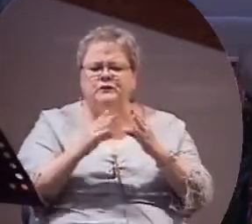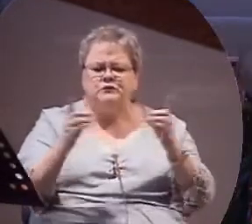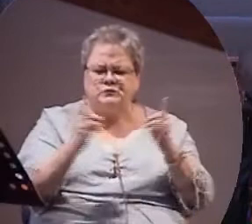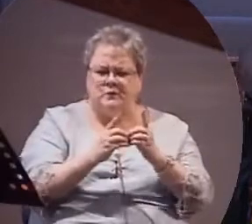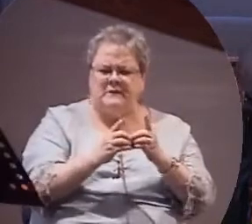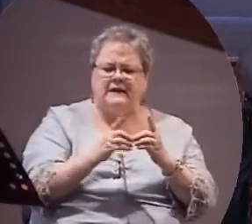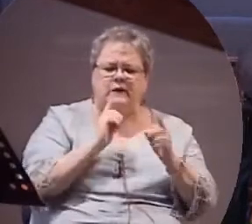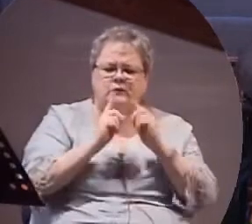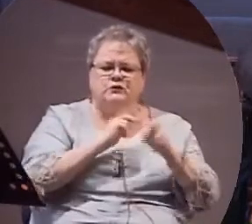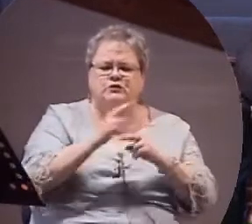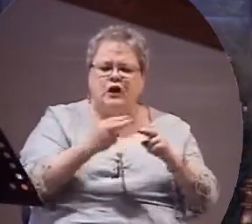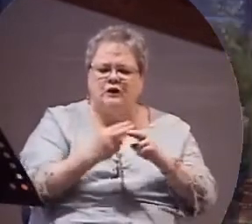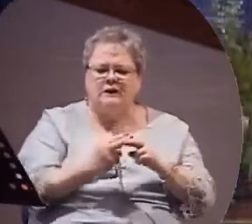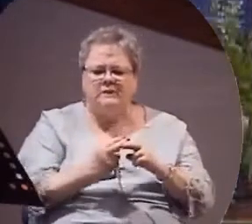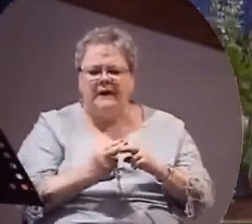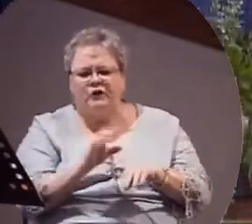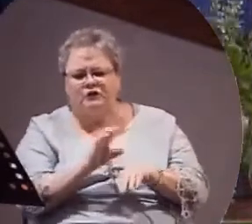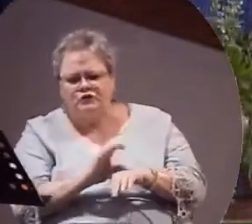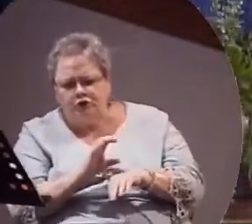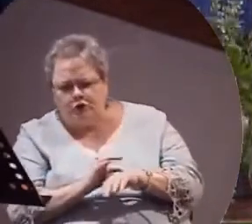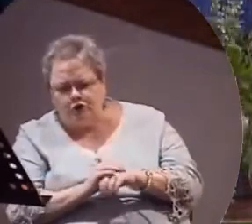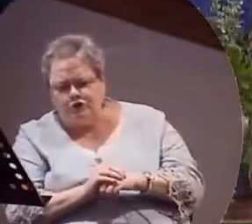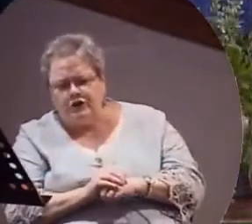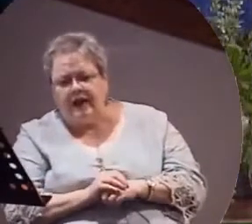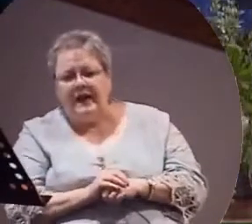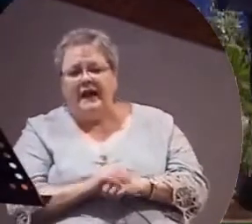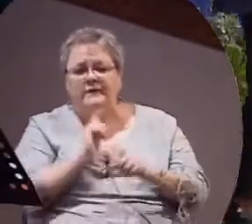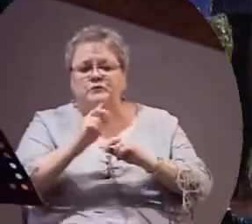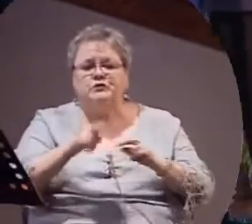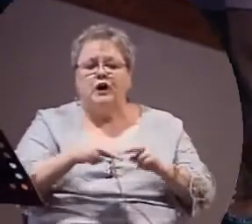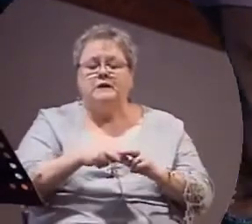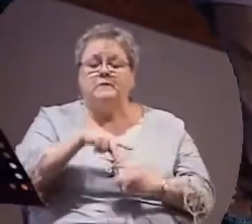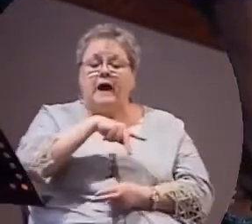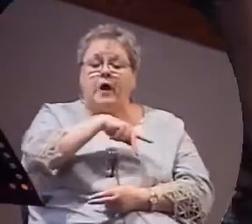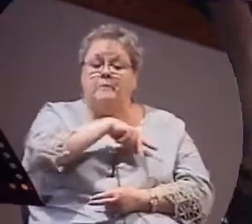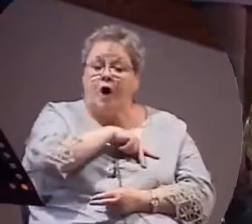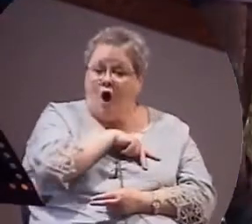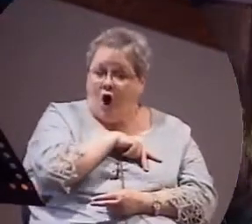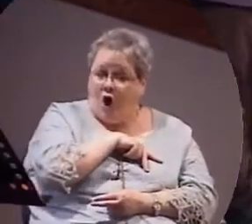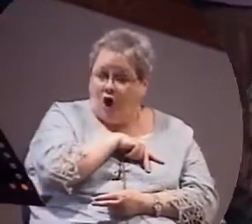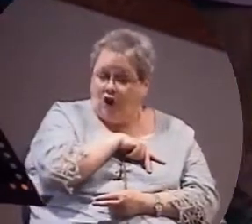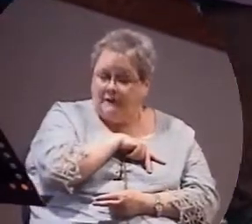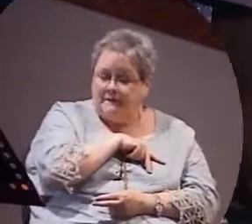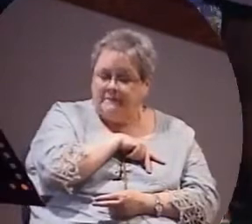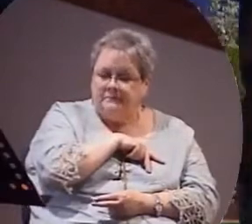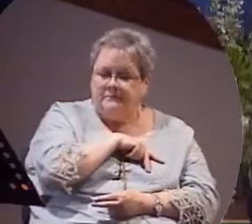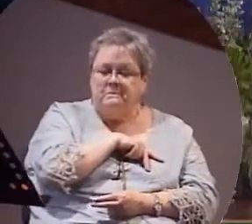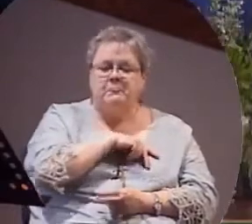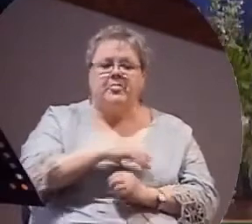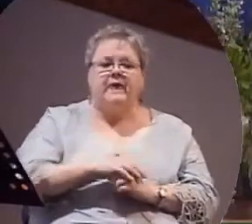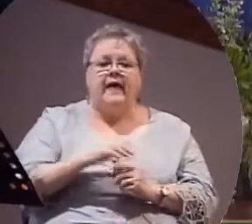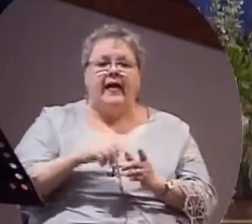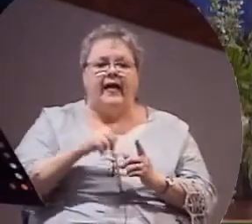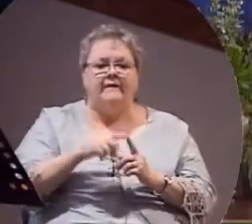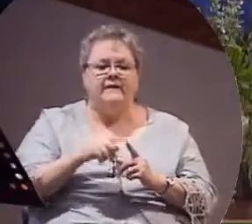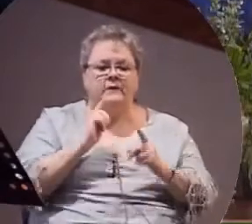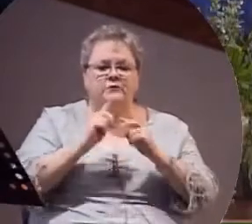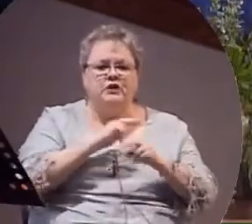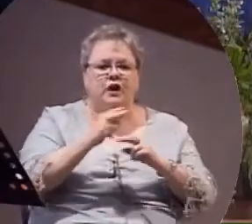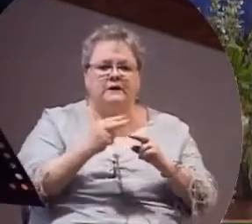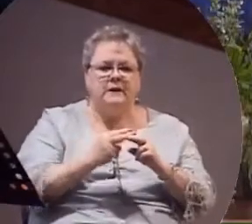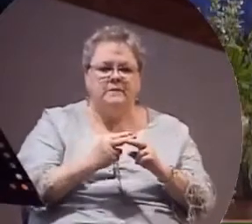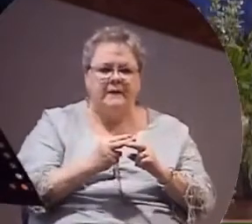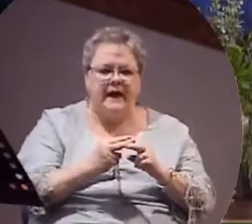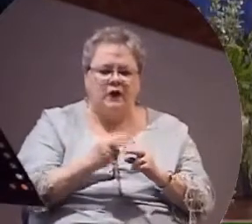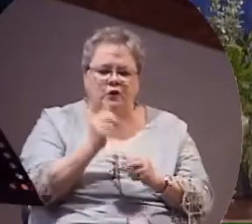another, in the conversation, it turned toward the Apostle Paul. And it turned from the Apostle Paul, the conversation went to